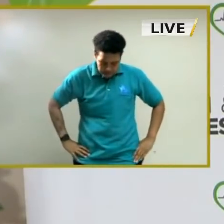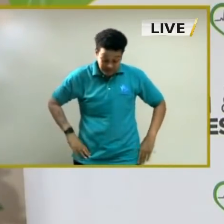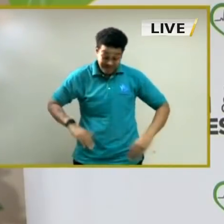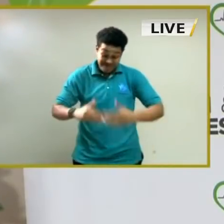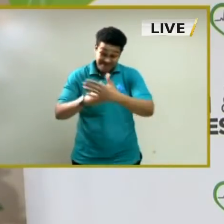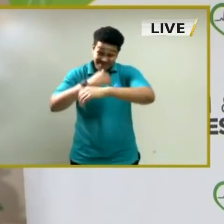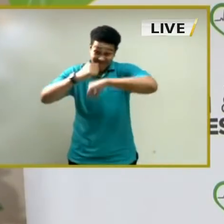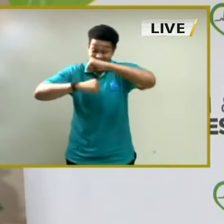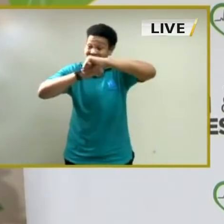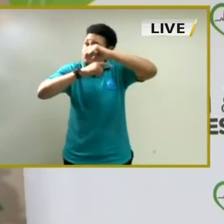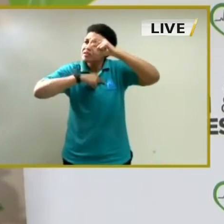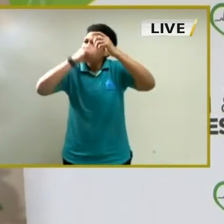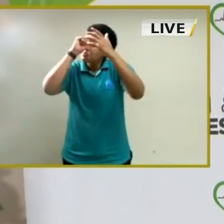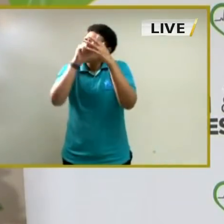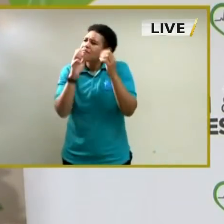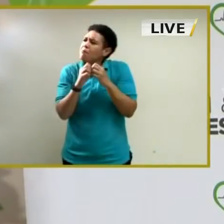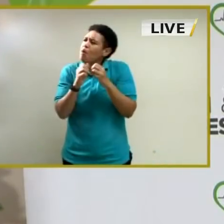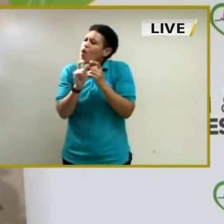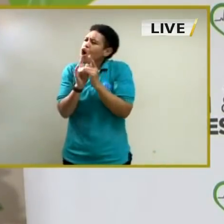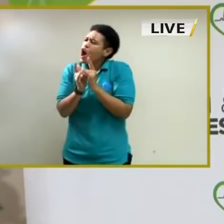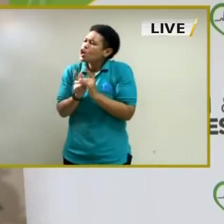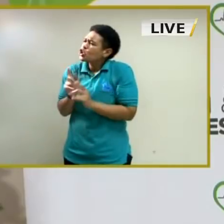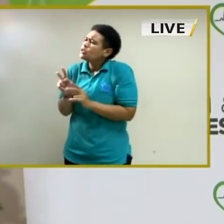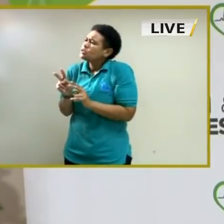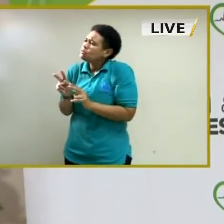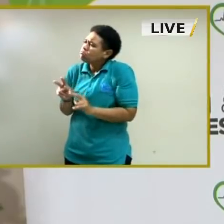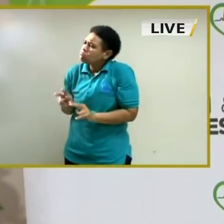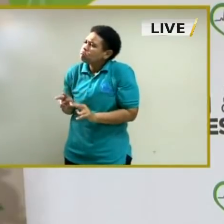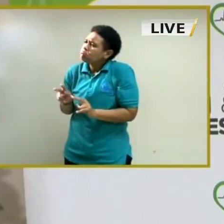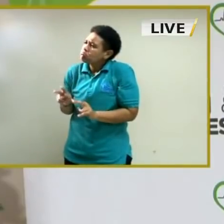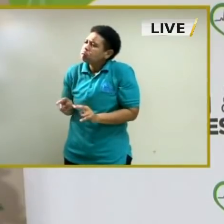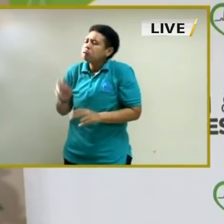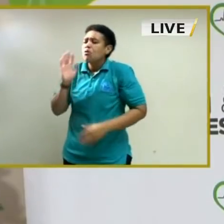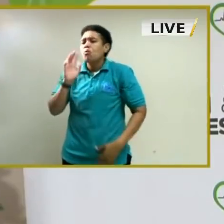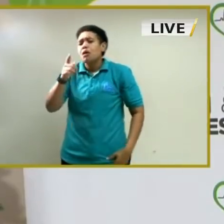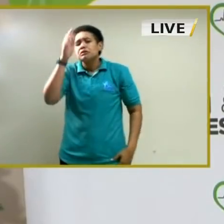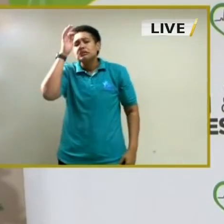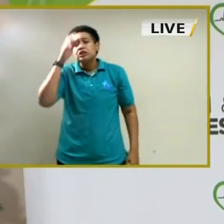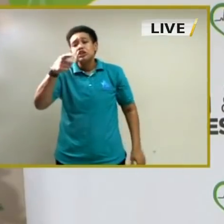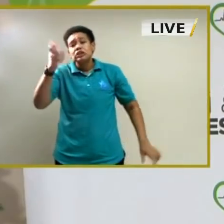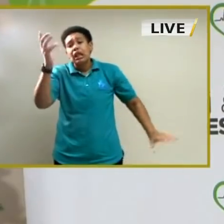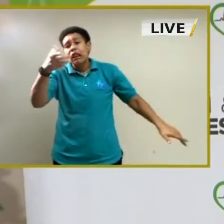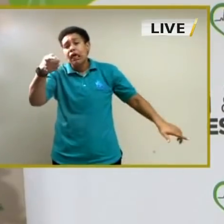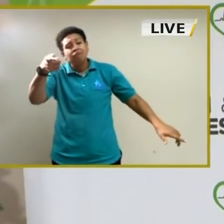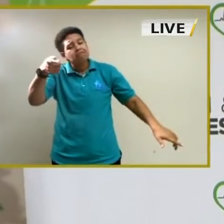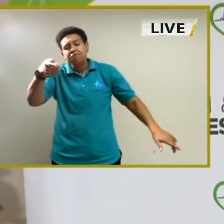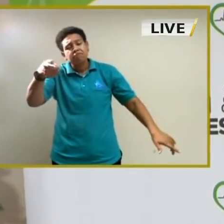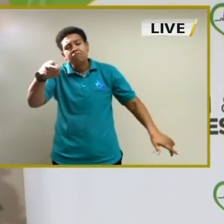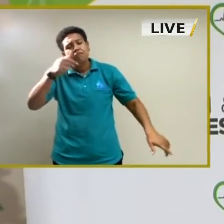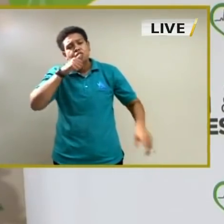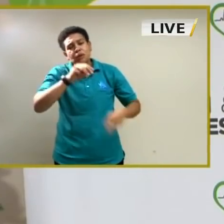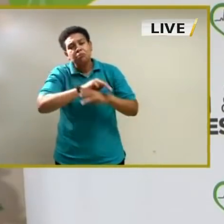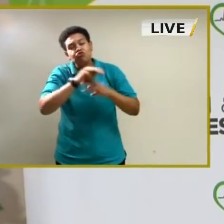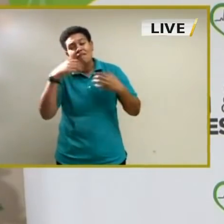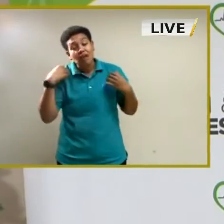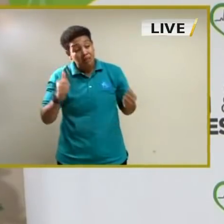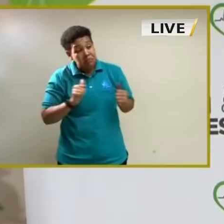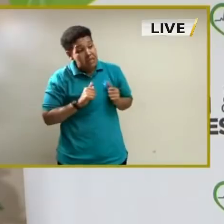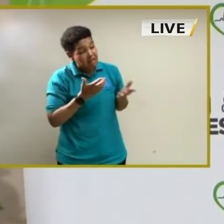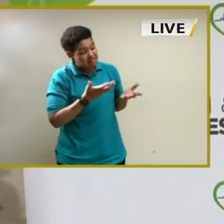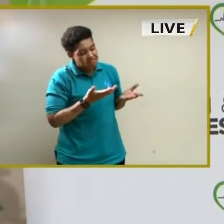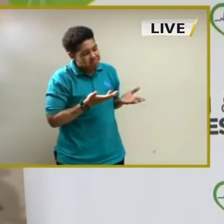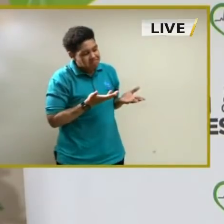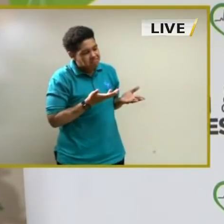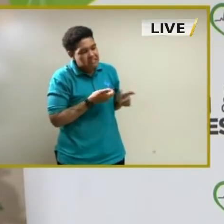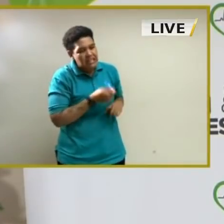see further adjustments as we go along. These are not decisions that are left up to the Ministry of Health or myself.